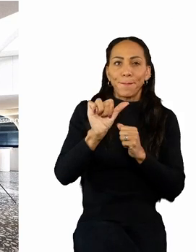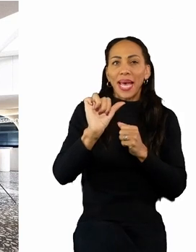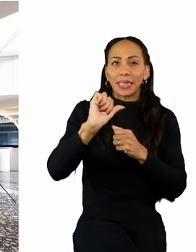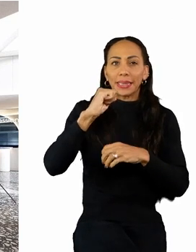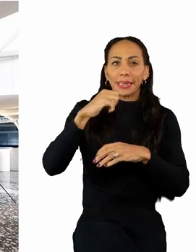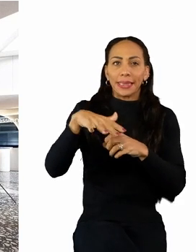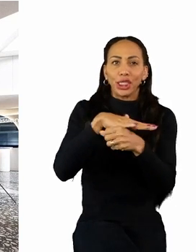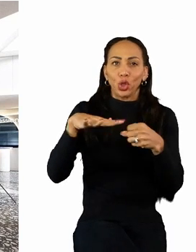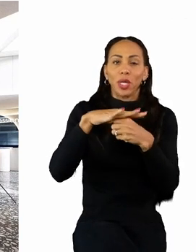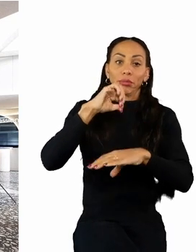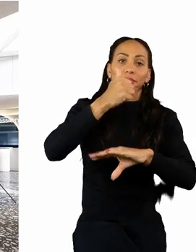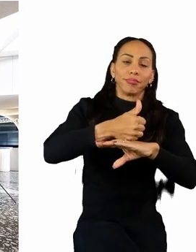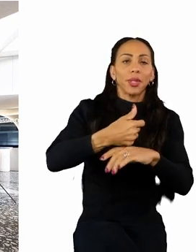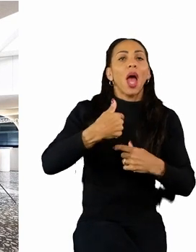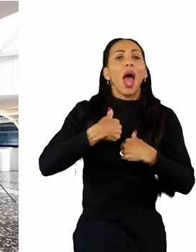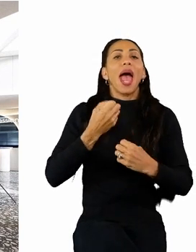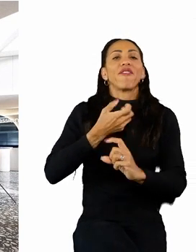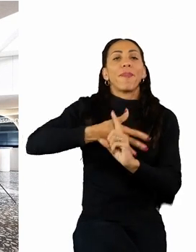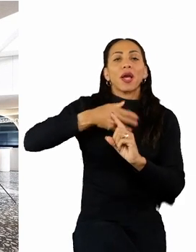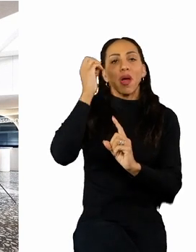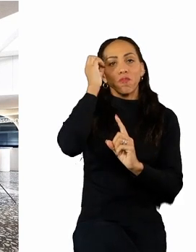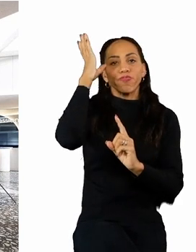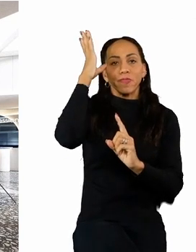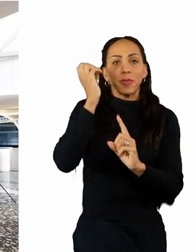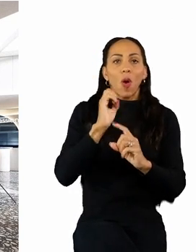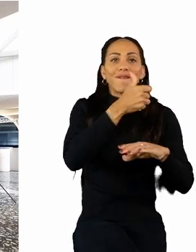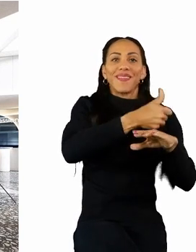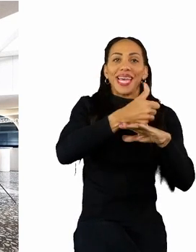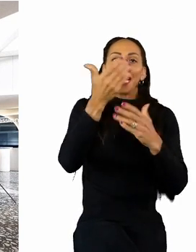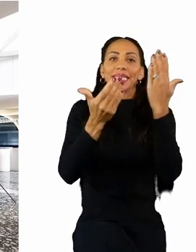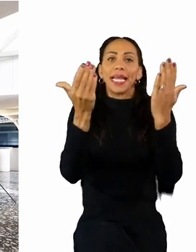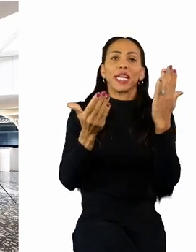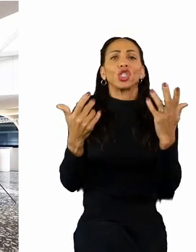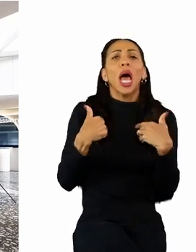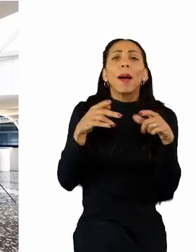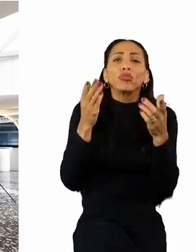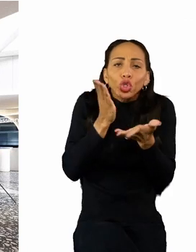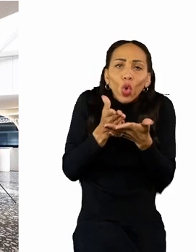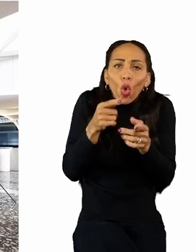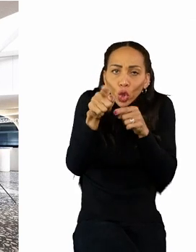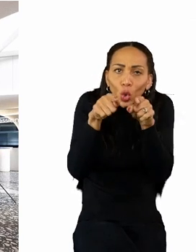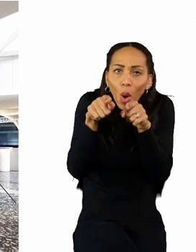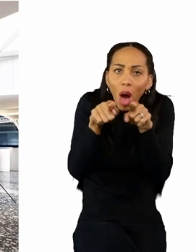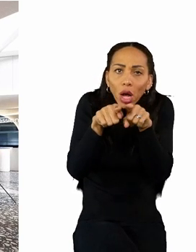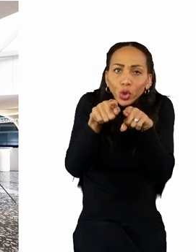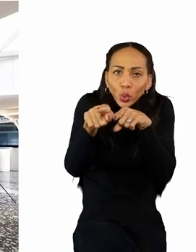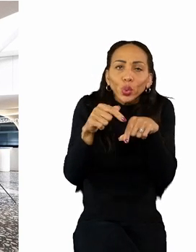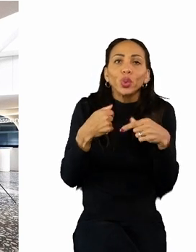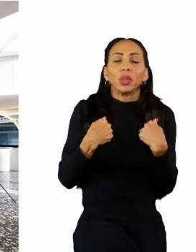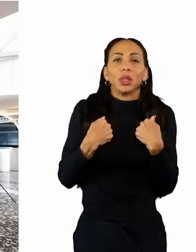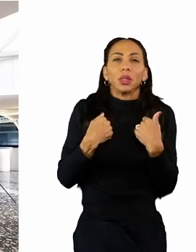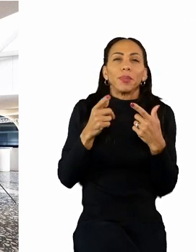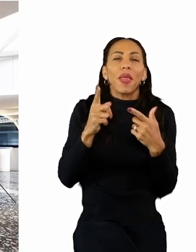those sorts of issues need to be resolved as well, and what the best situation is to set that up. I mean, as I say, I've got a background